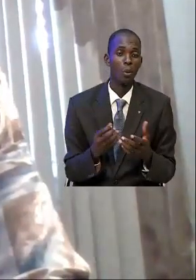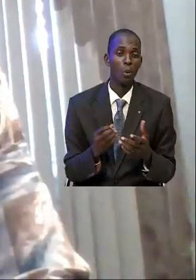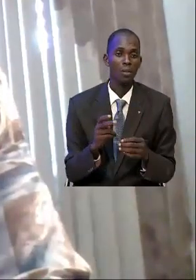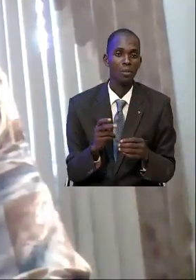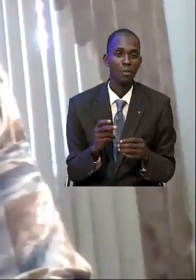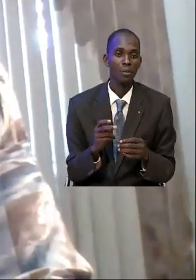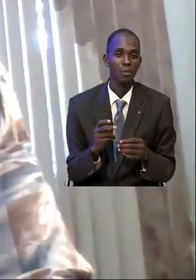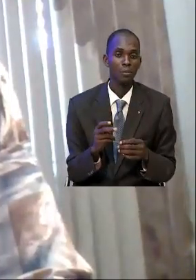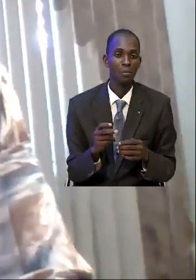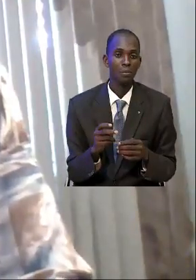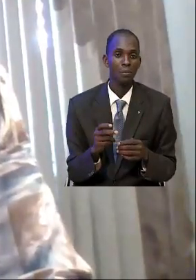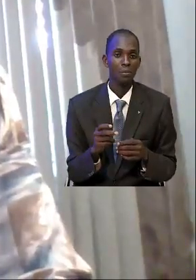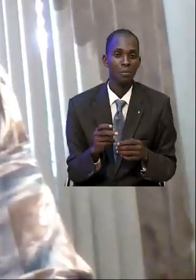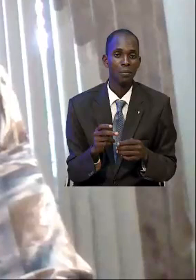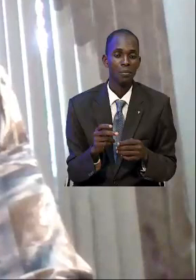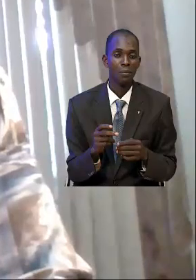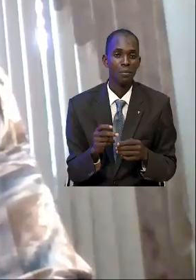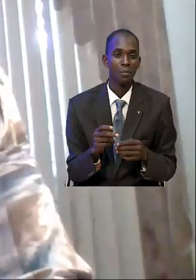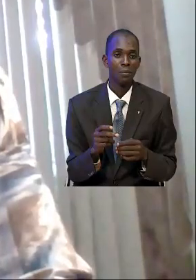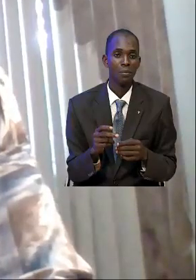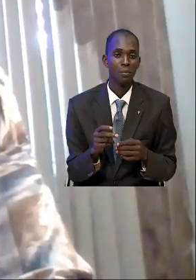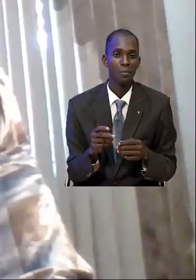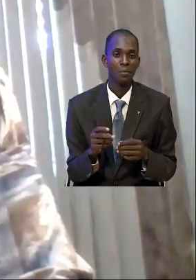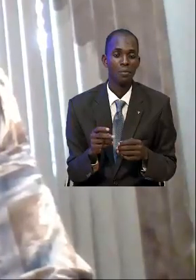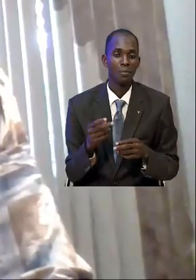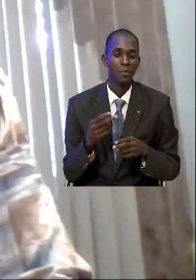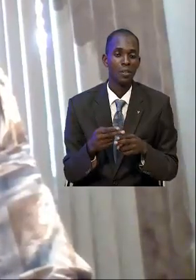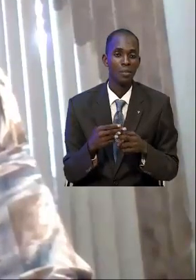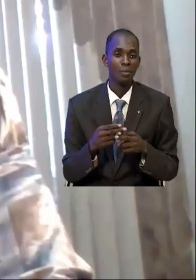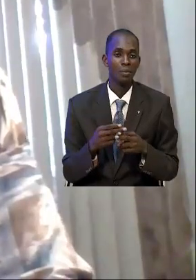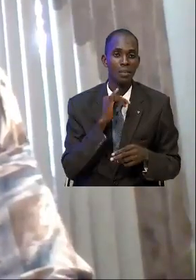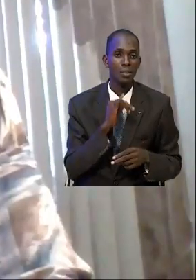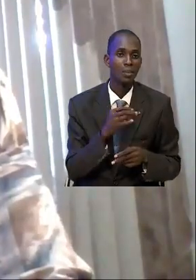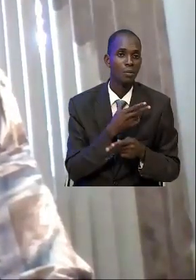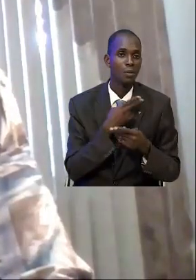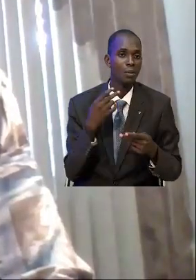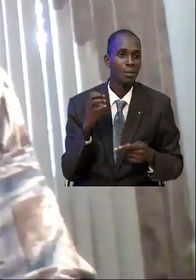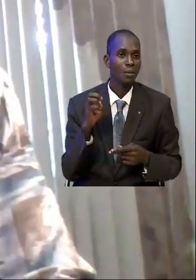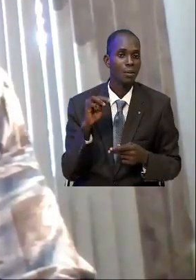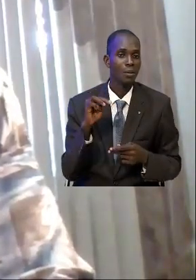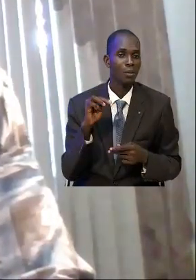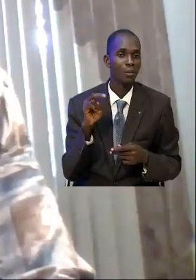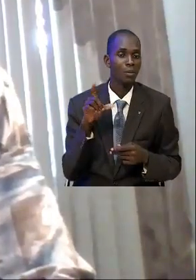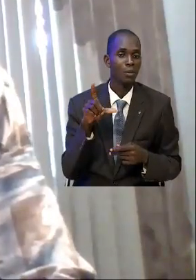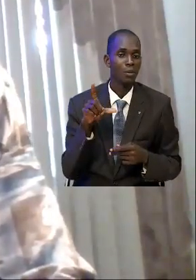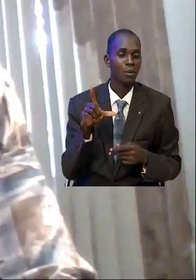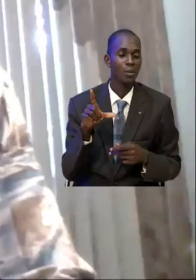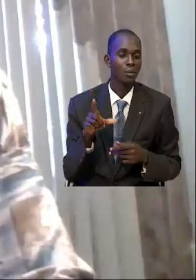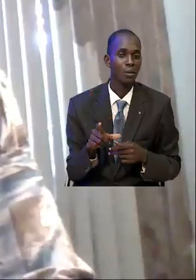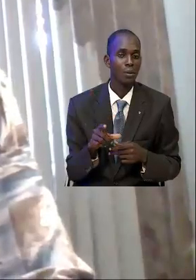while we wait for that. My name is, okay, he's up now. Pastor Emmanuel Orchi from New York,